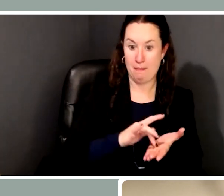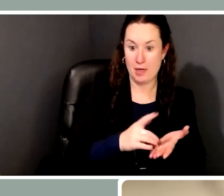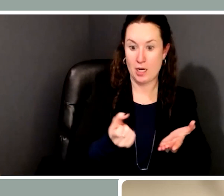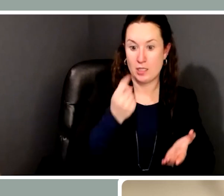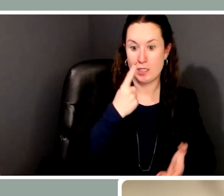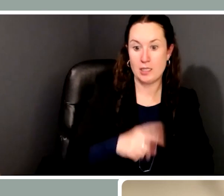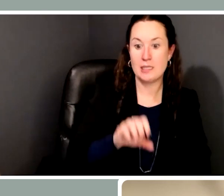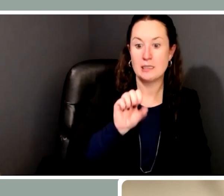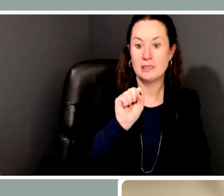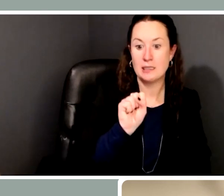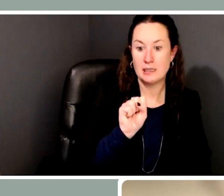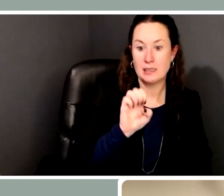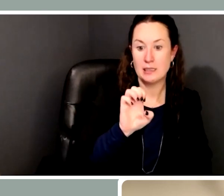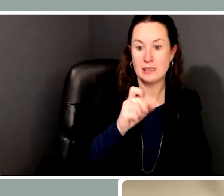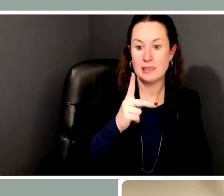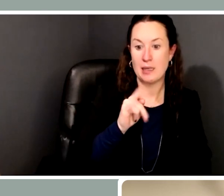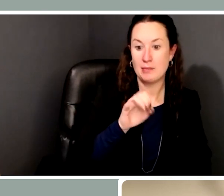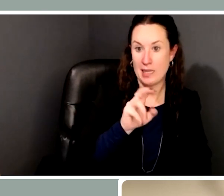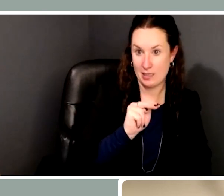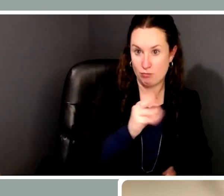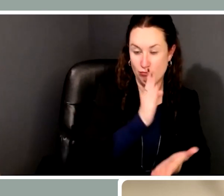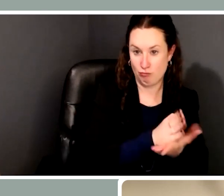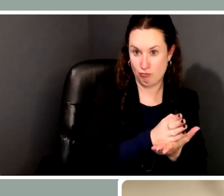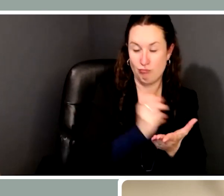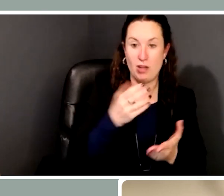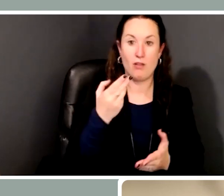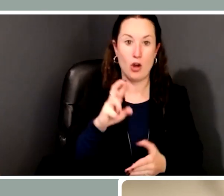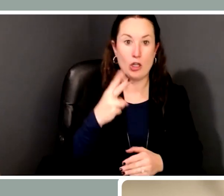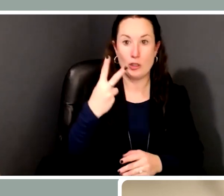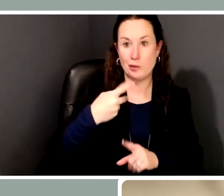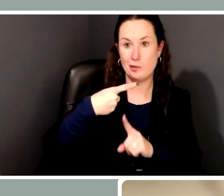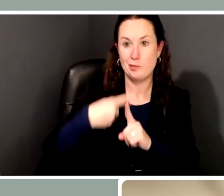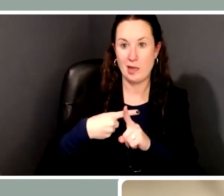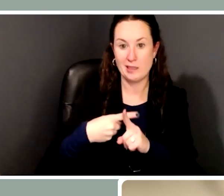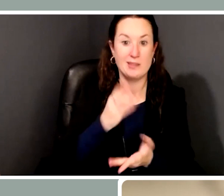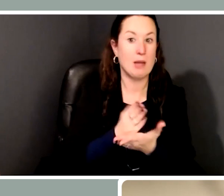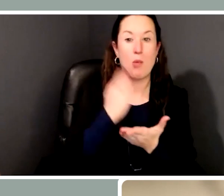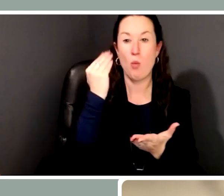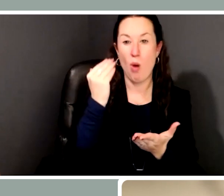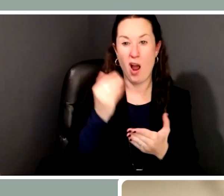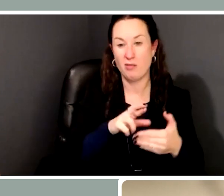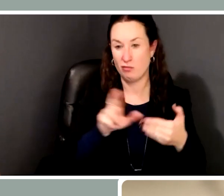Herceptin if you are HER2 positive, if the drug resulted in heart damage.